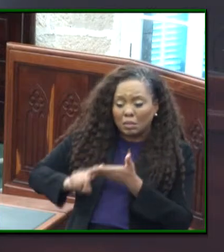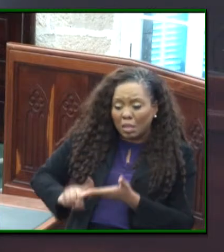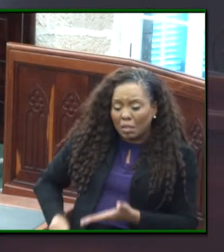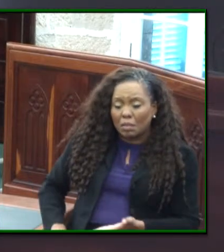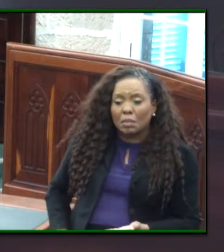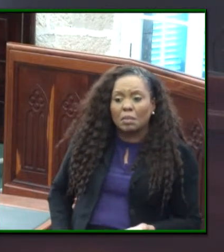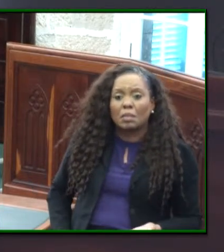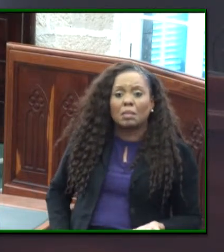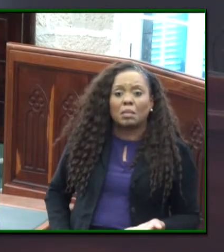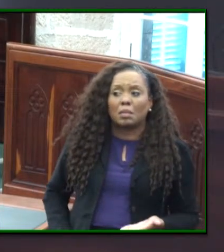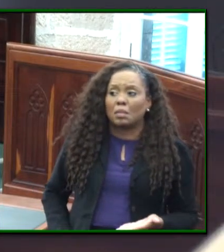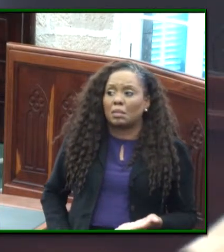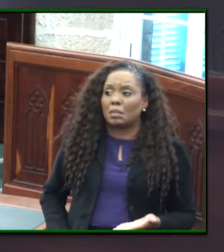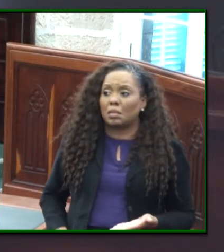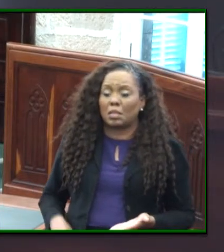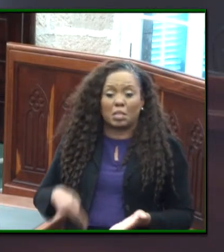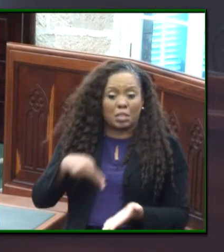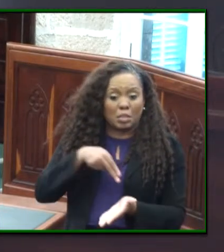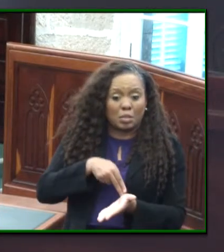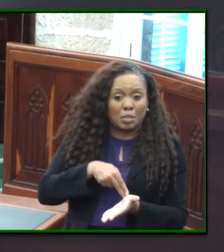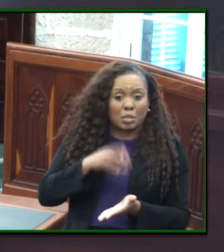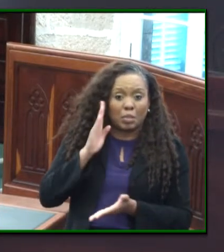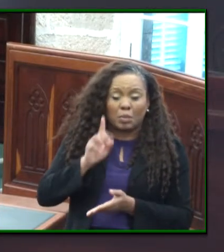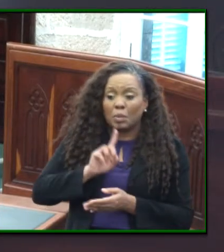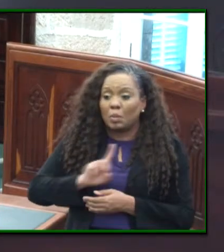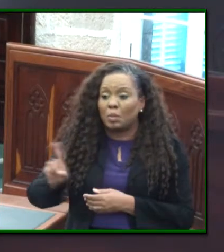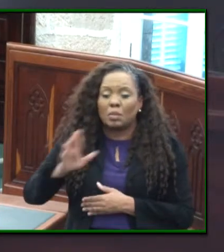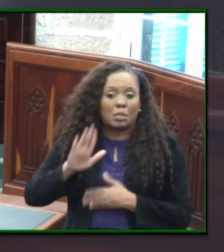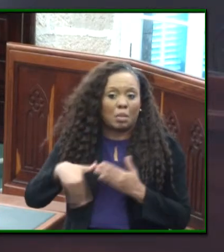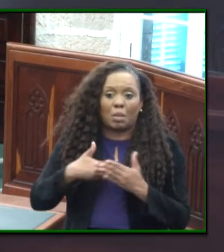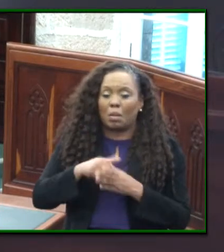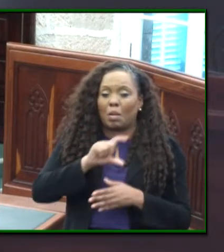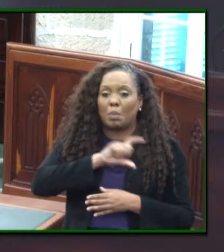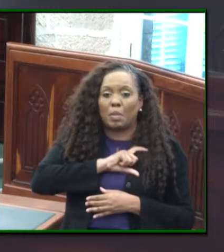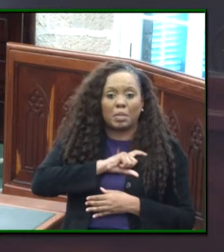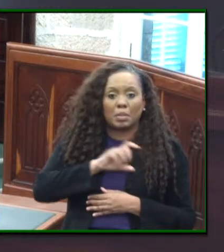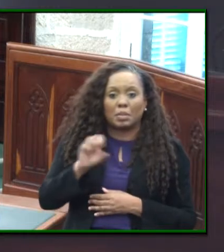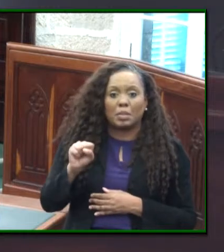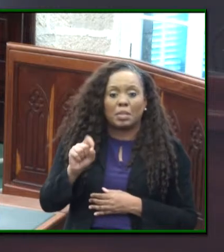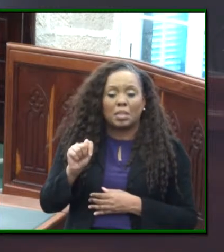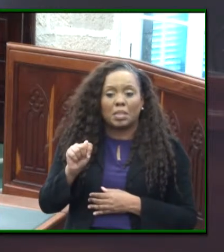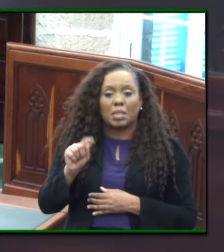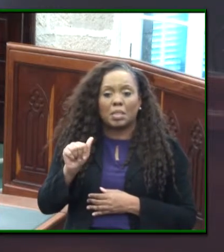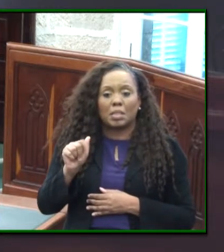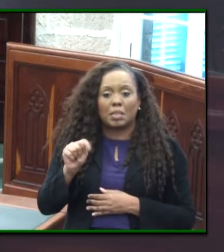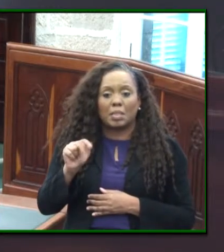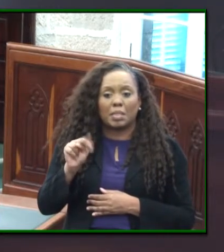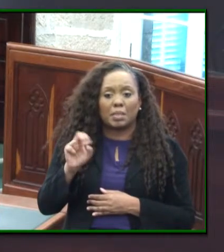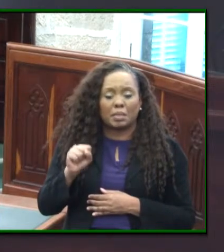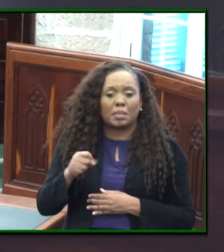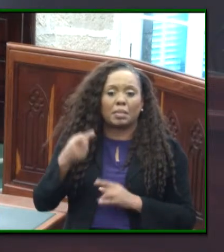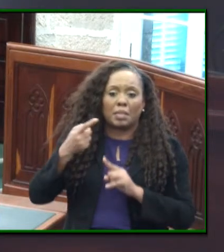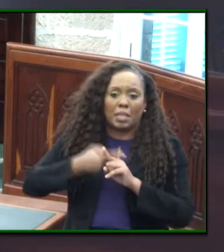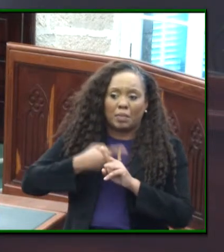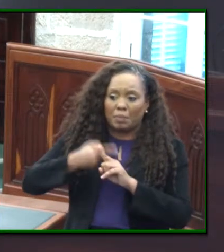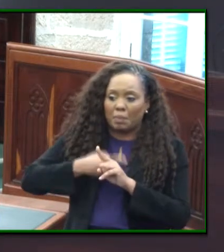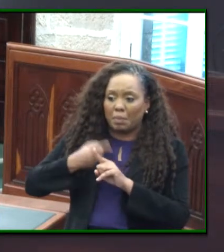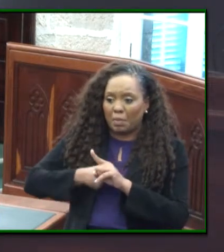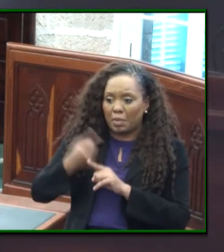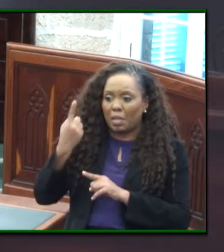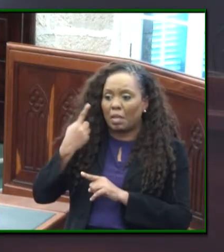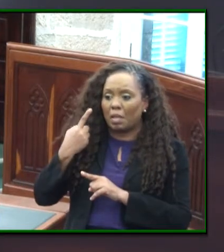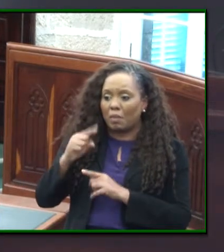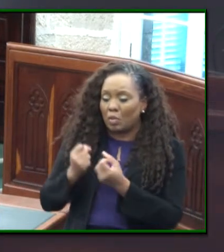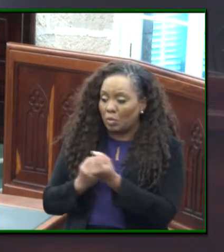station, that is, nurses go from every police station to meet officers on a monthly basis for that.